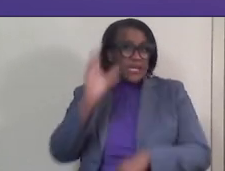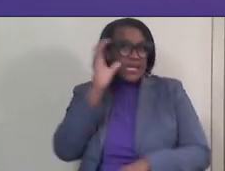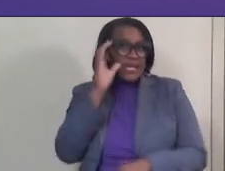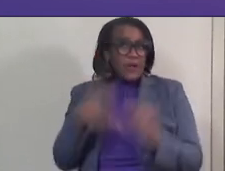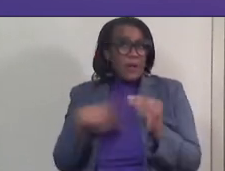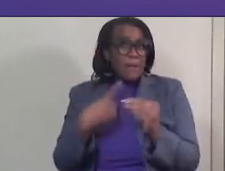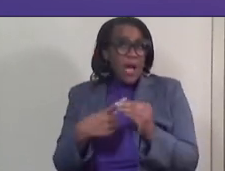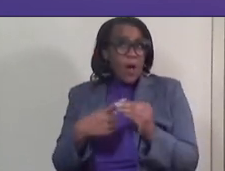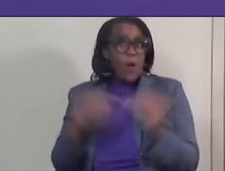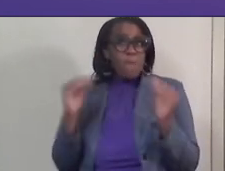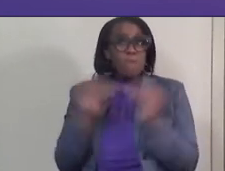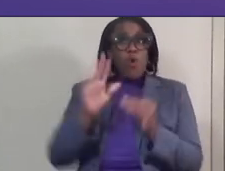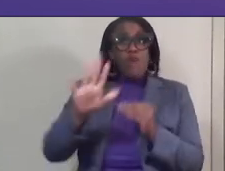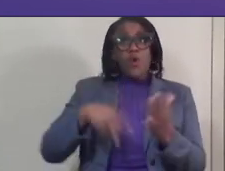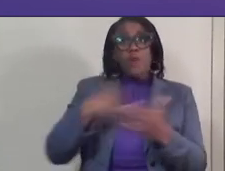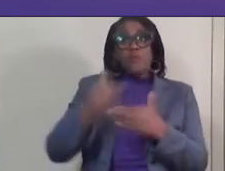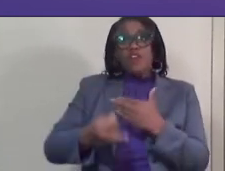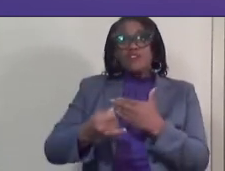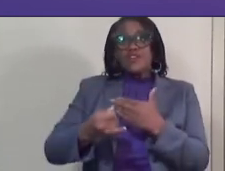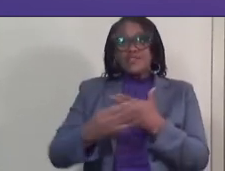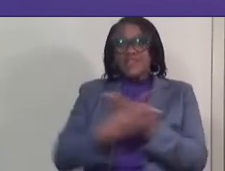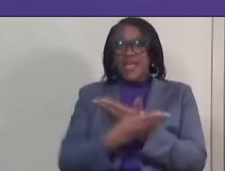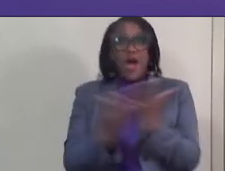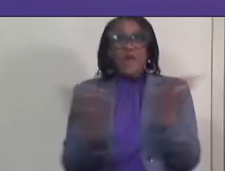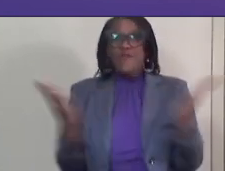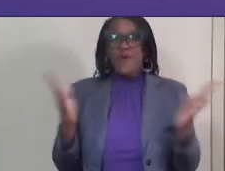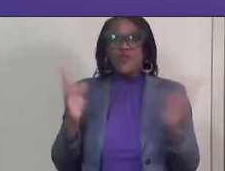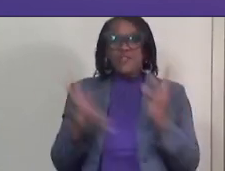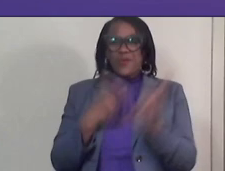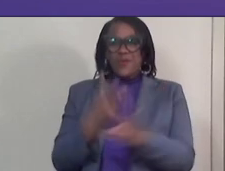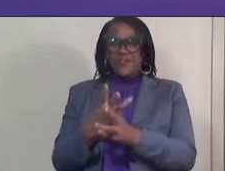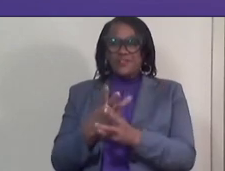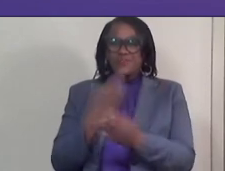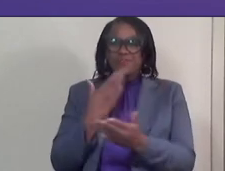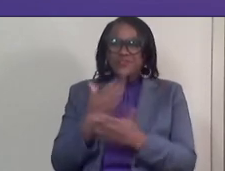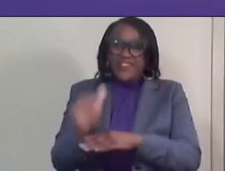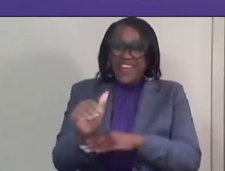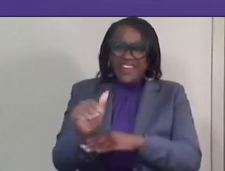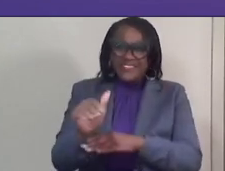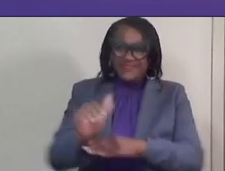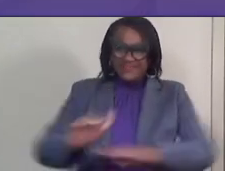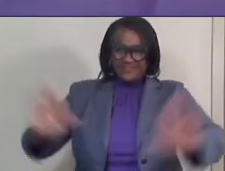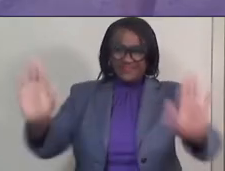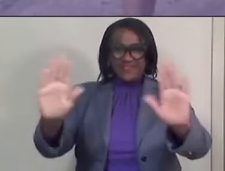about the projects you're working on as they unfold in the world. Good night. Good night.